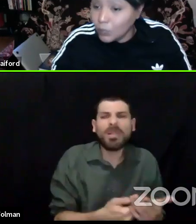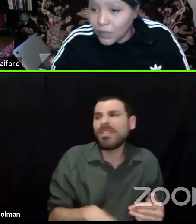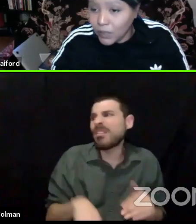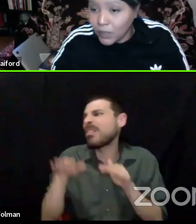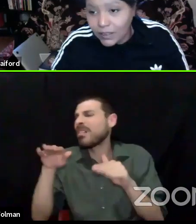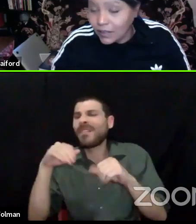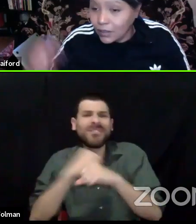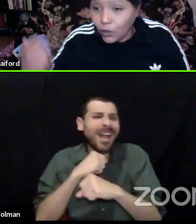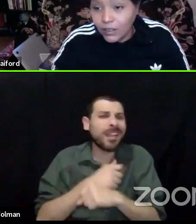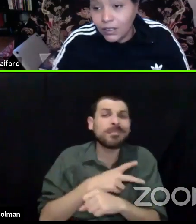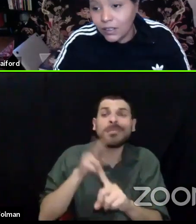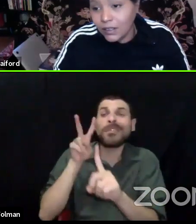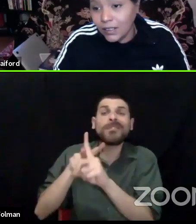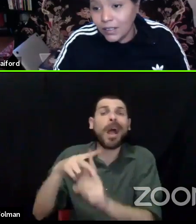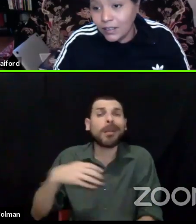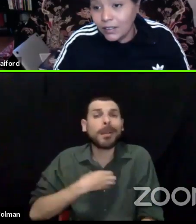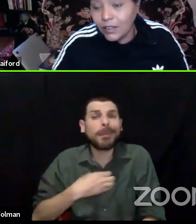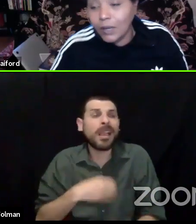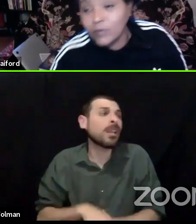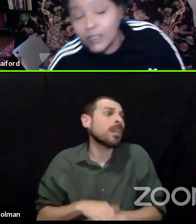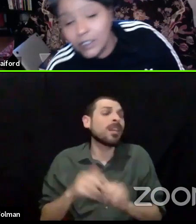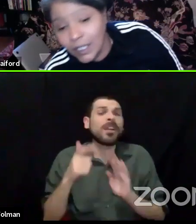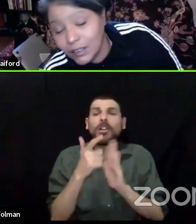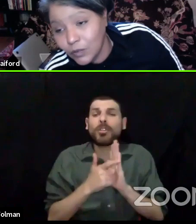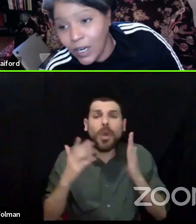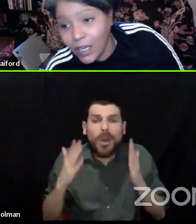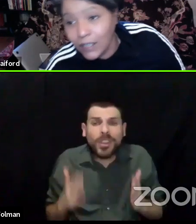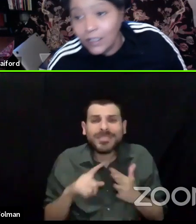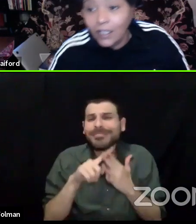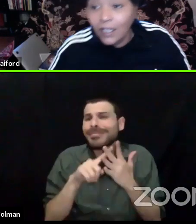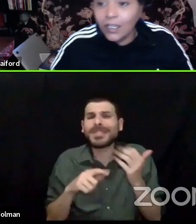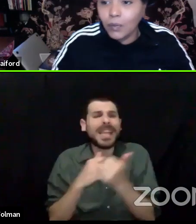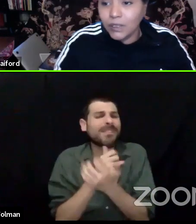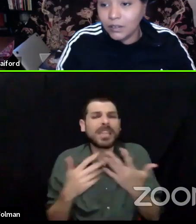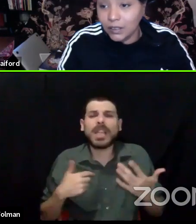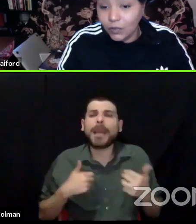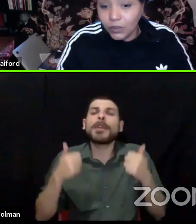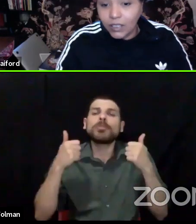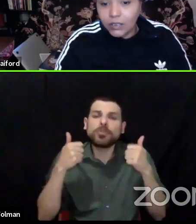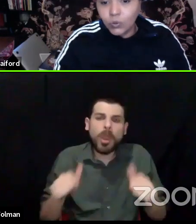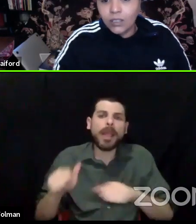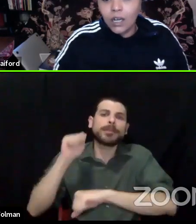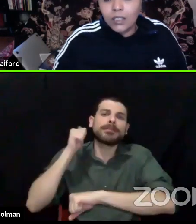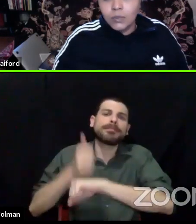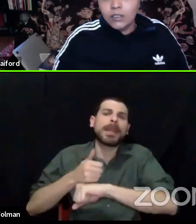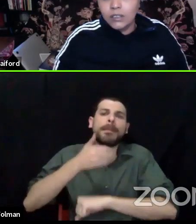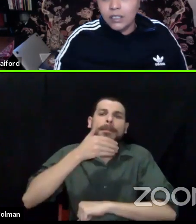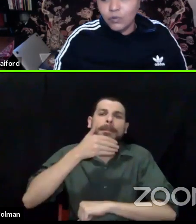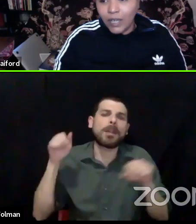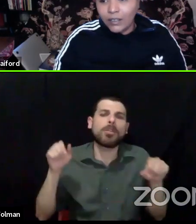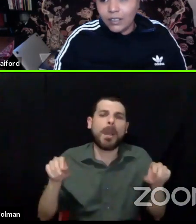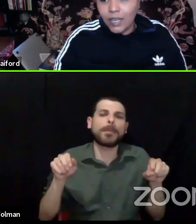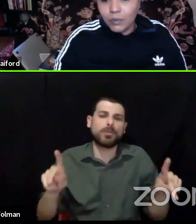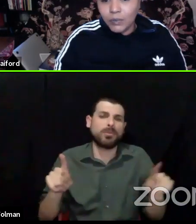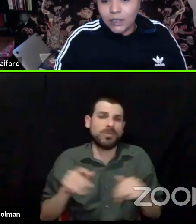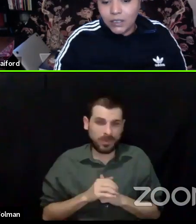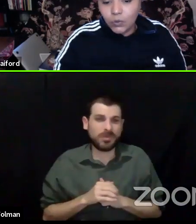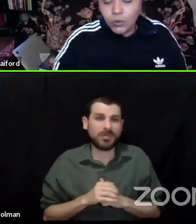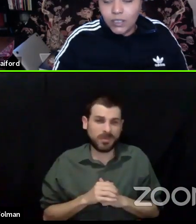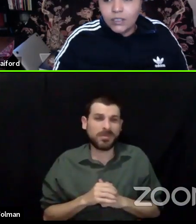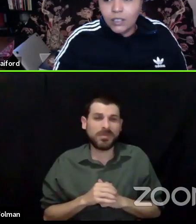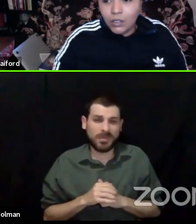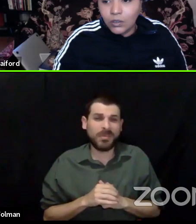Filing complaints, getting lawyers on things. You know, I'm really trying to define an opportunity for us where our community can finally have a